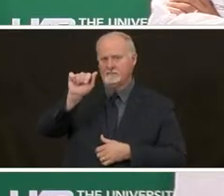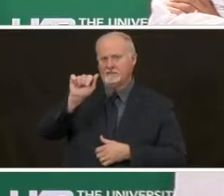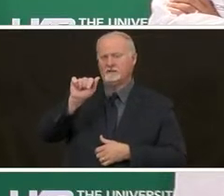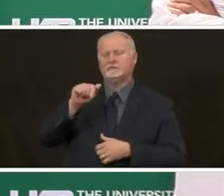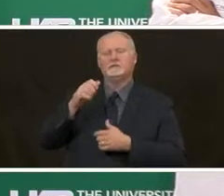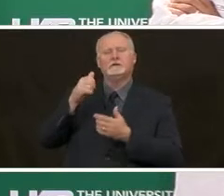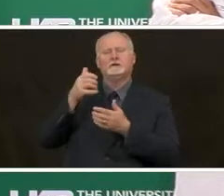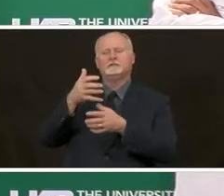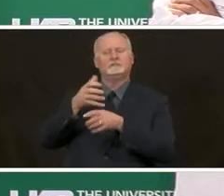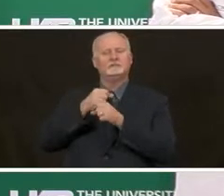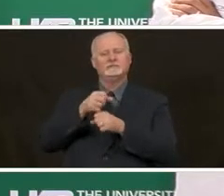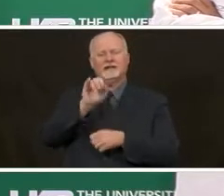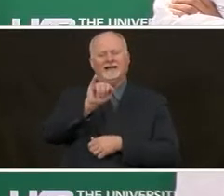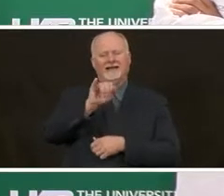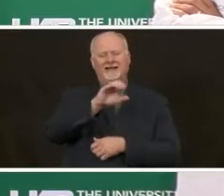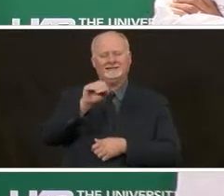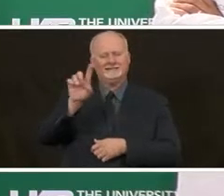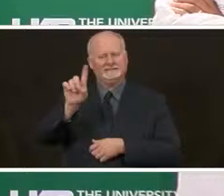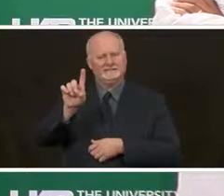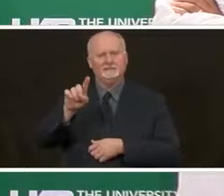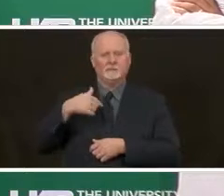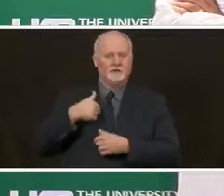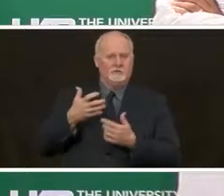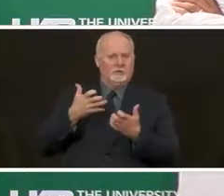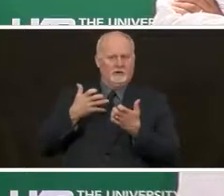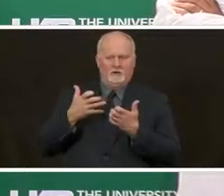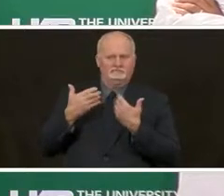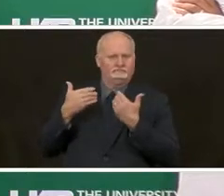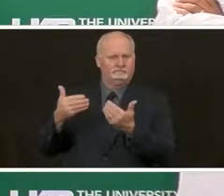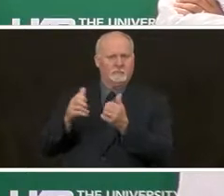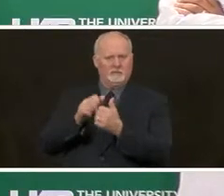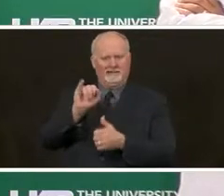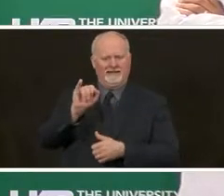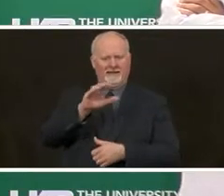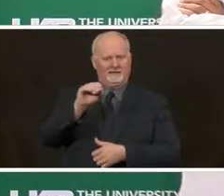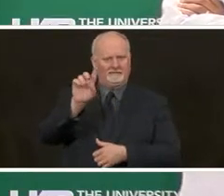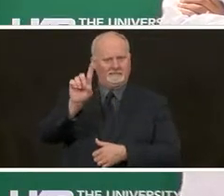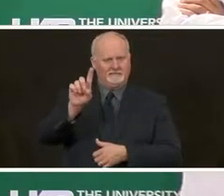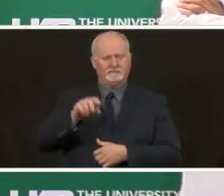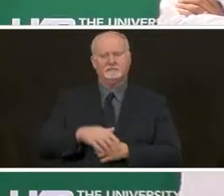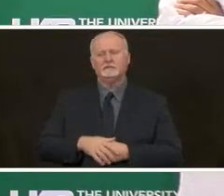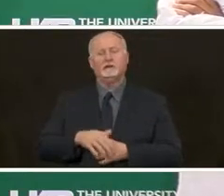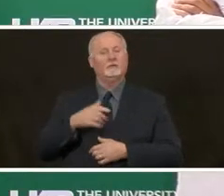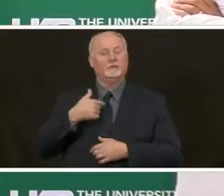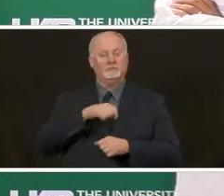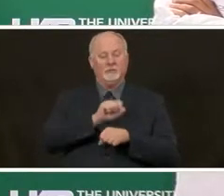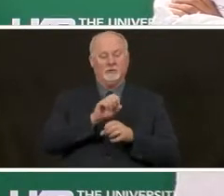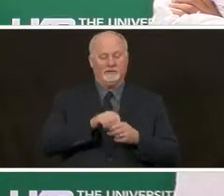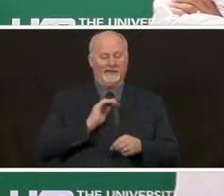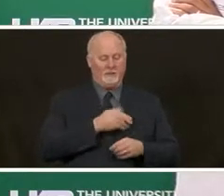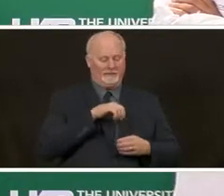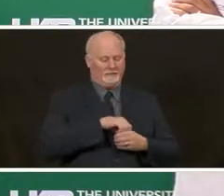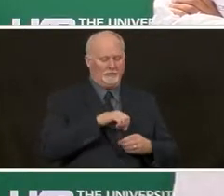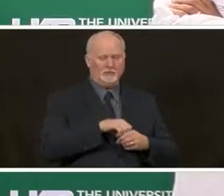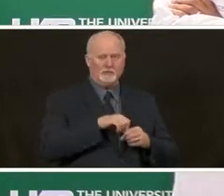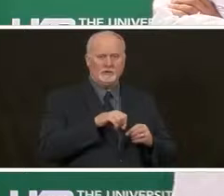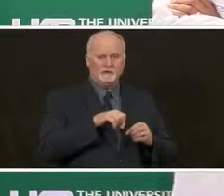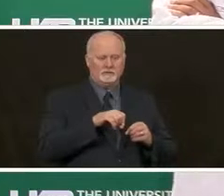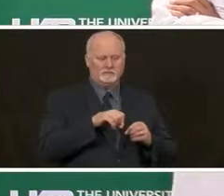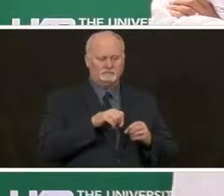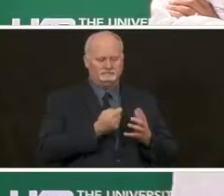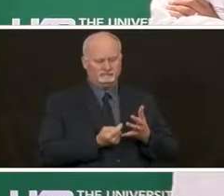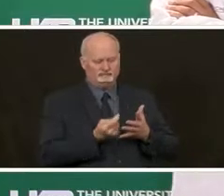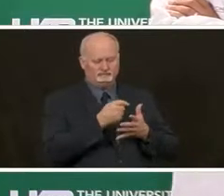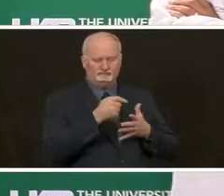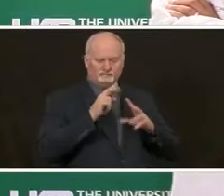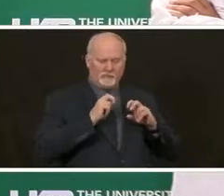IND, which is something that we would like to do. We also have been working with our internal review board about what a phase 1 clinical